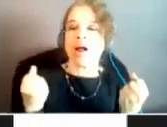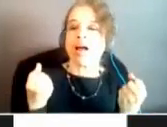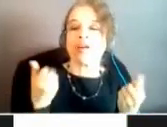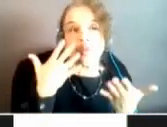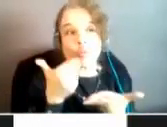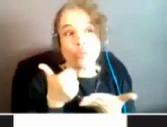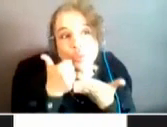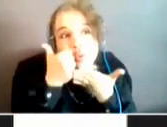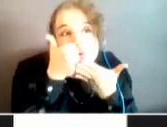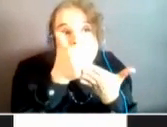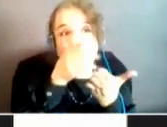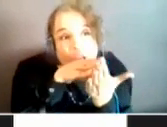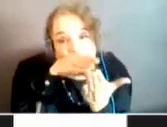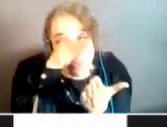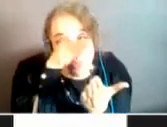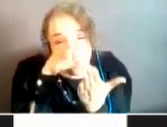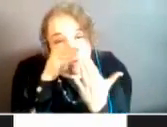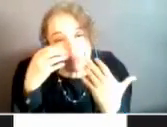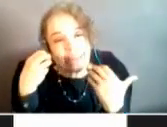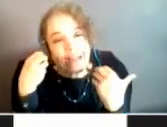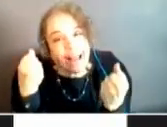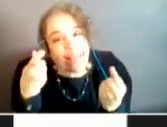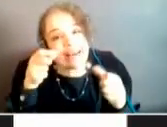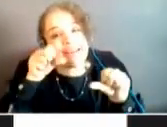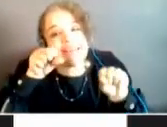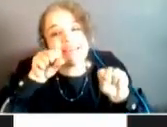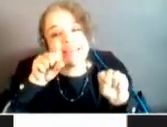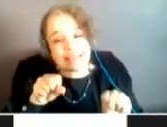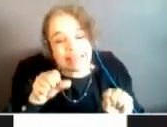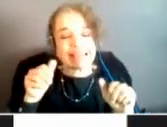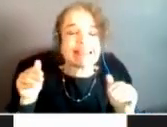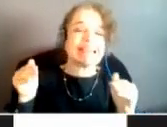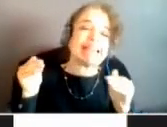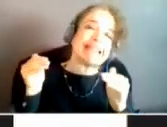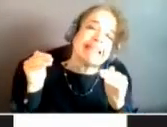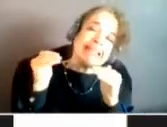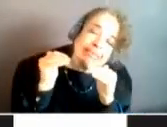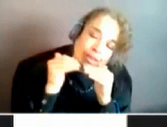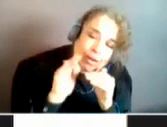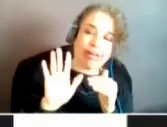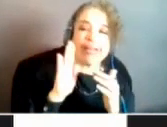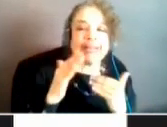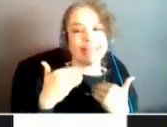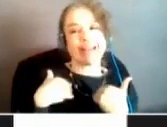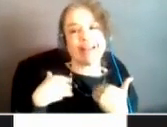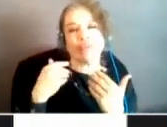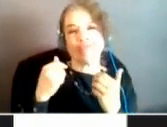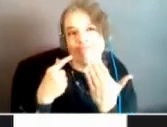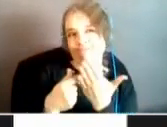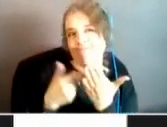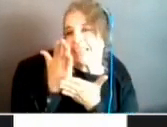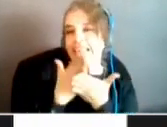to help them learn is to be as healthy as they can, even if they are dealing with